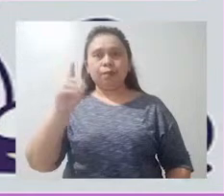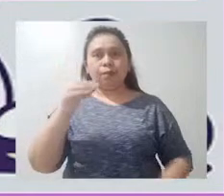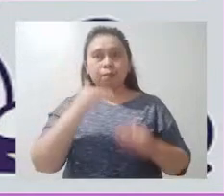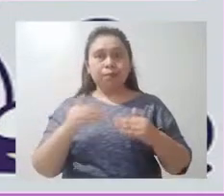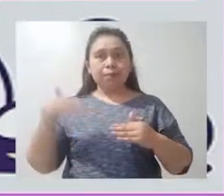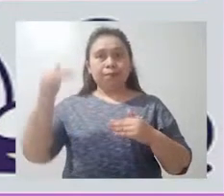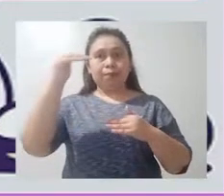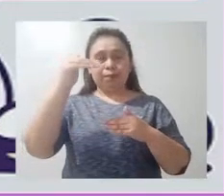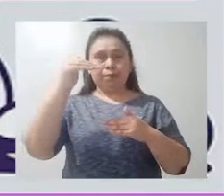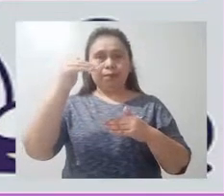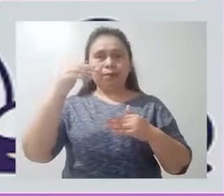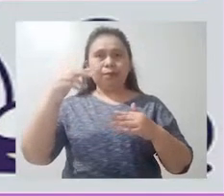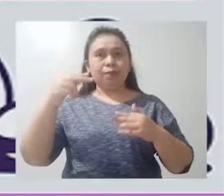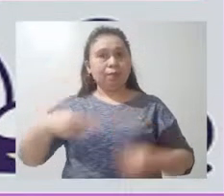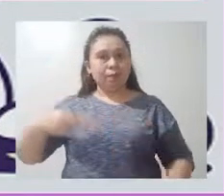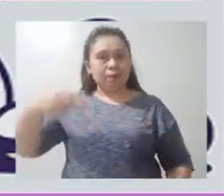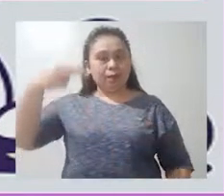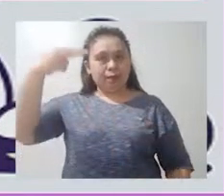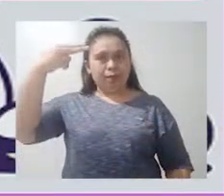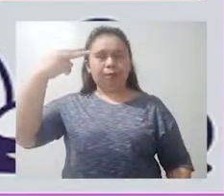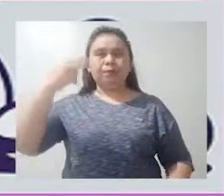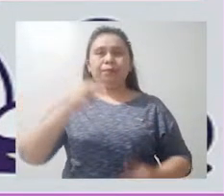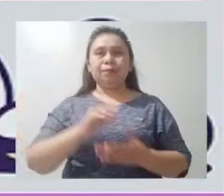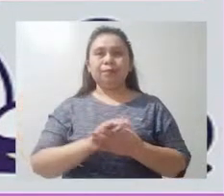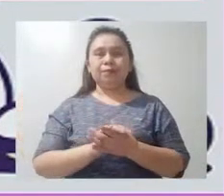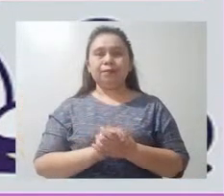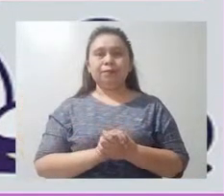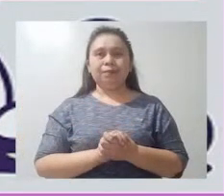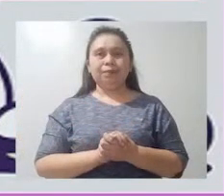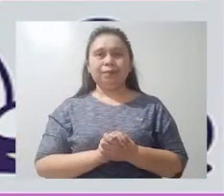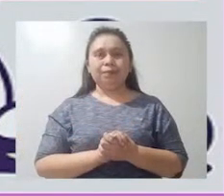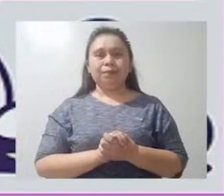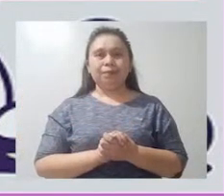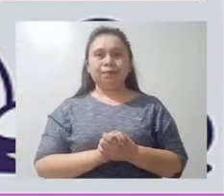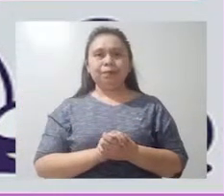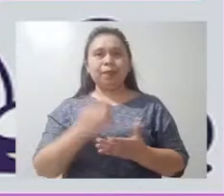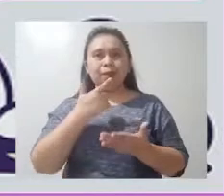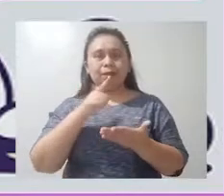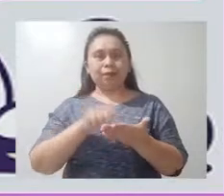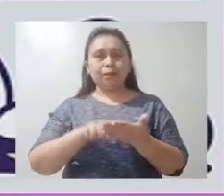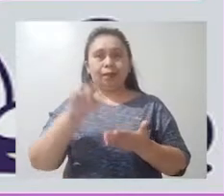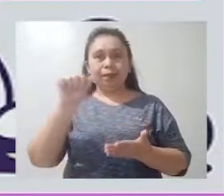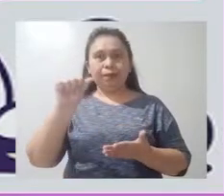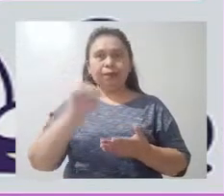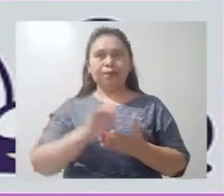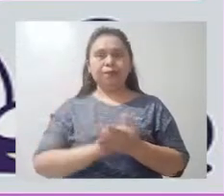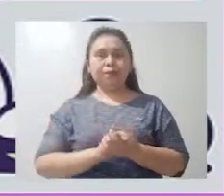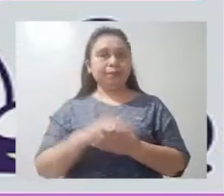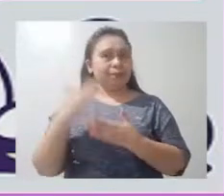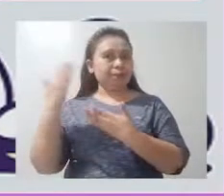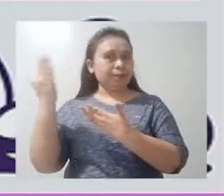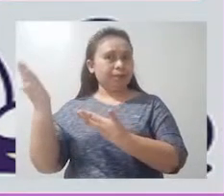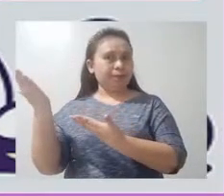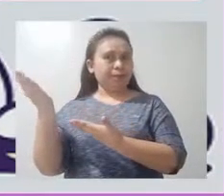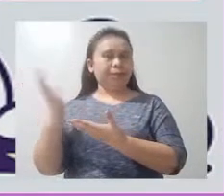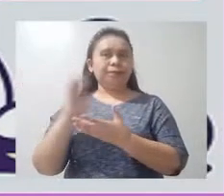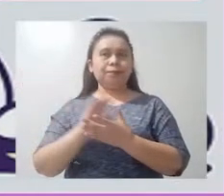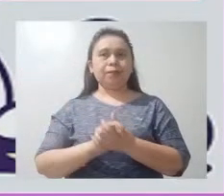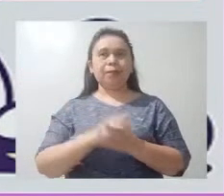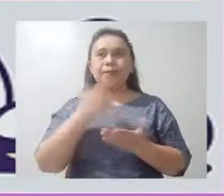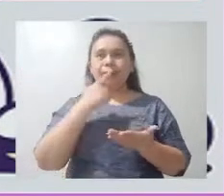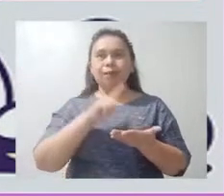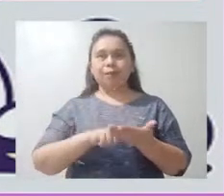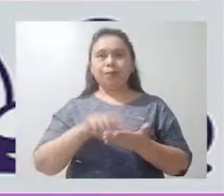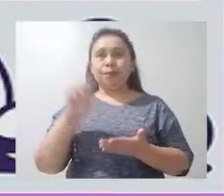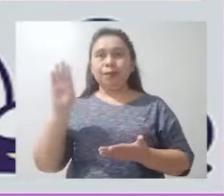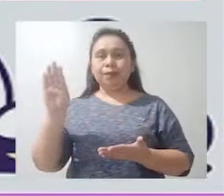height adjustment of the iron ring or iron clamp. Letter A, tripod.